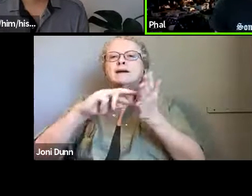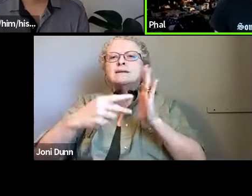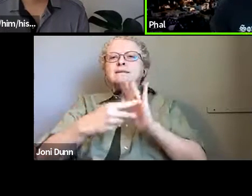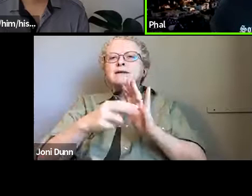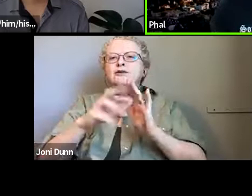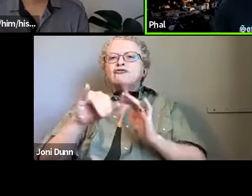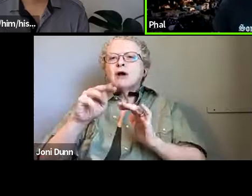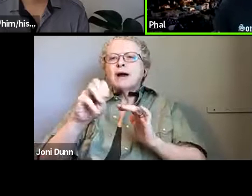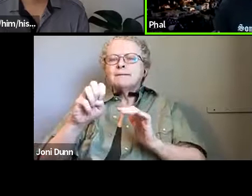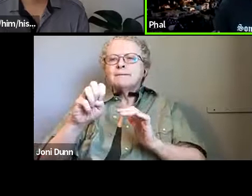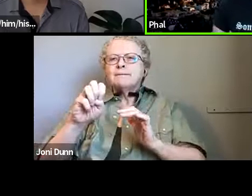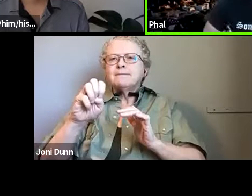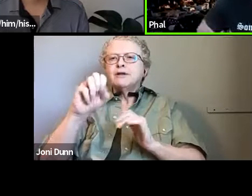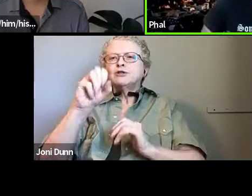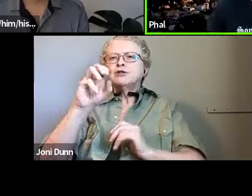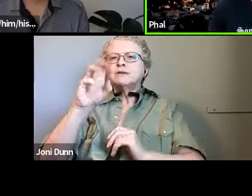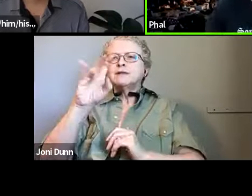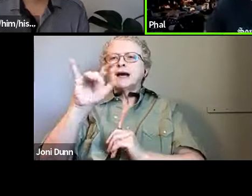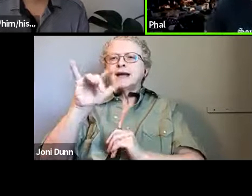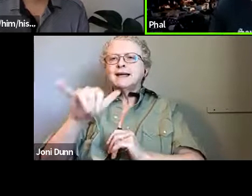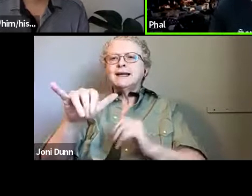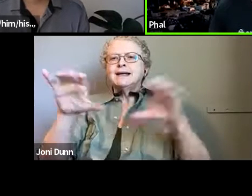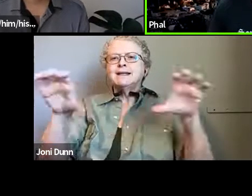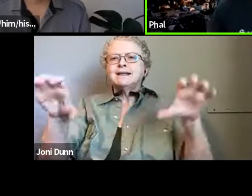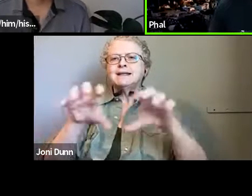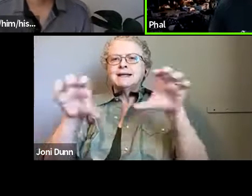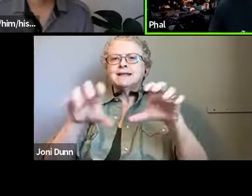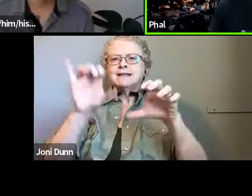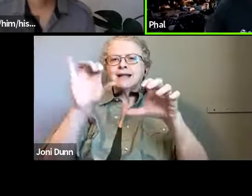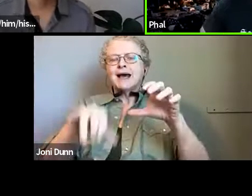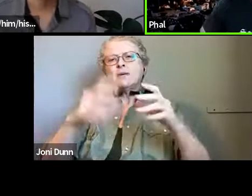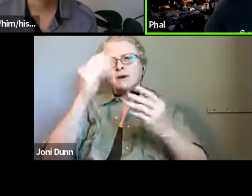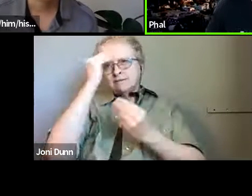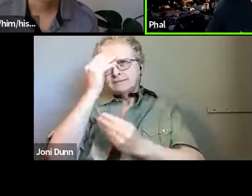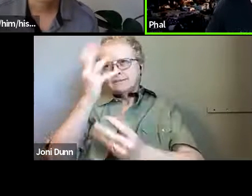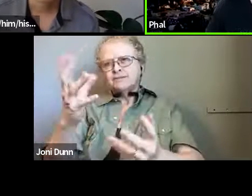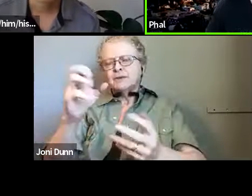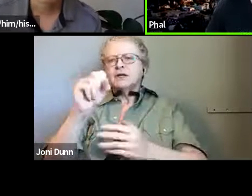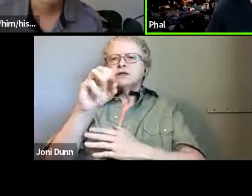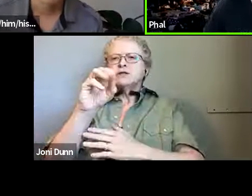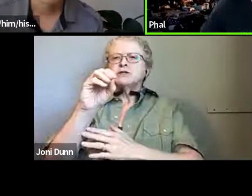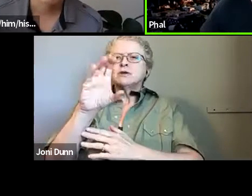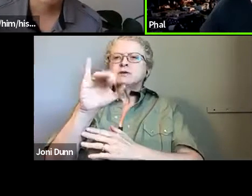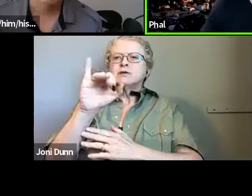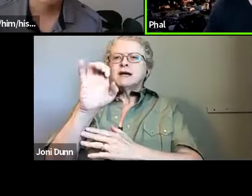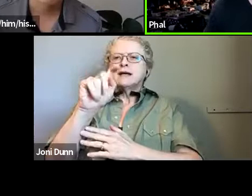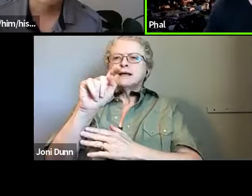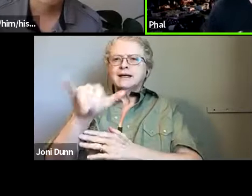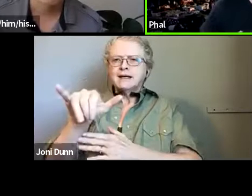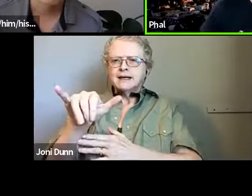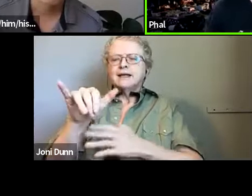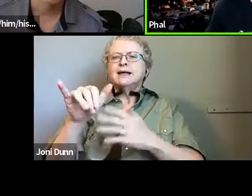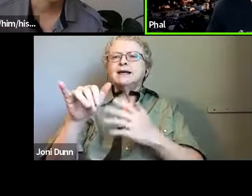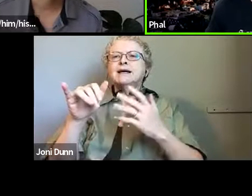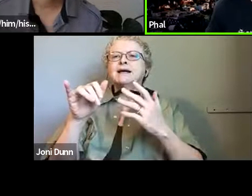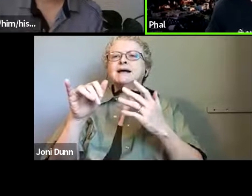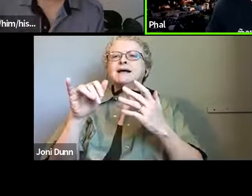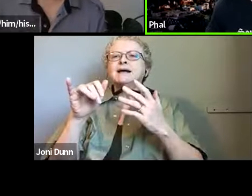that. And then I also want to ground this in the thought that society also prepares the conditions for those acts to occur.